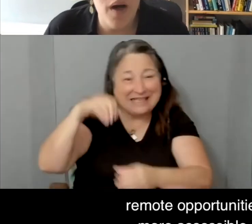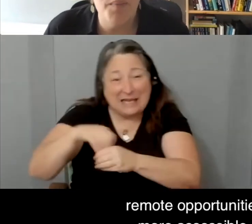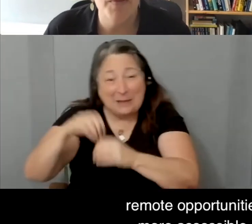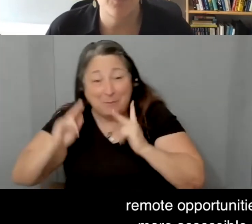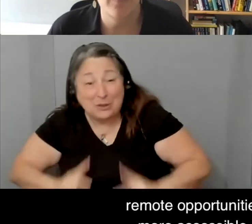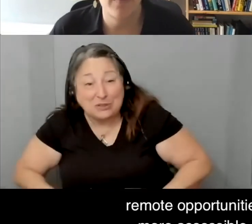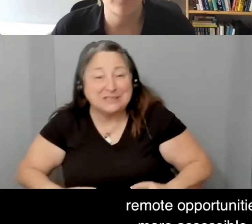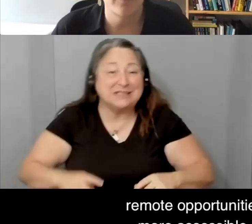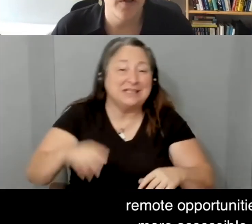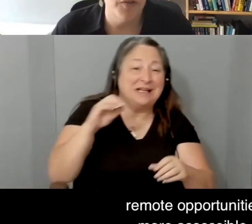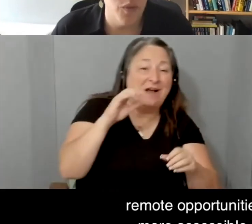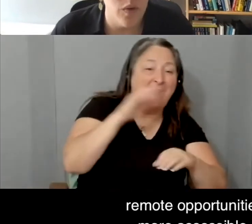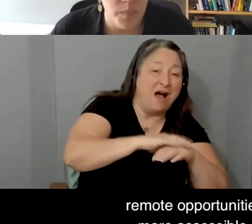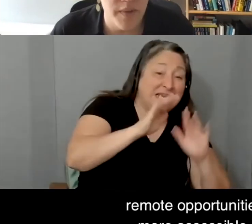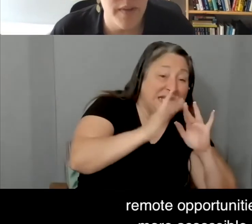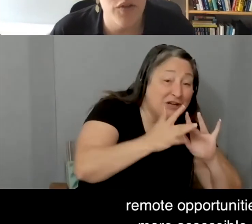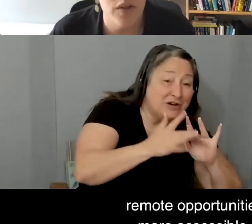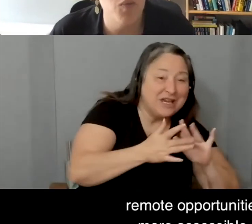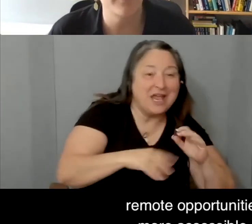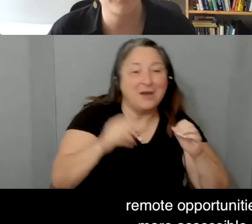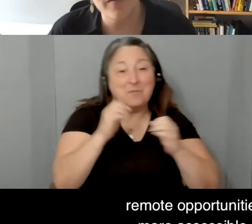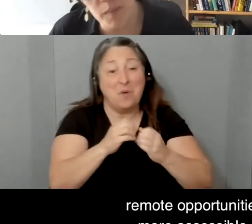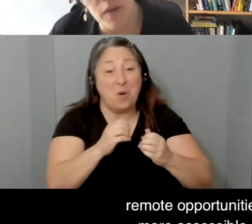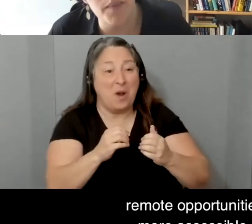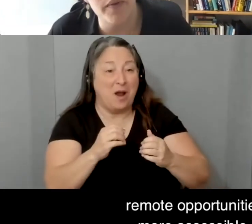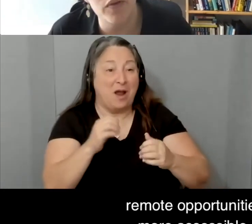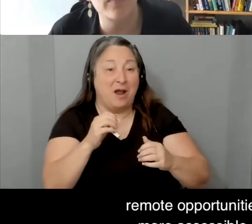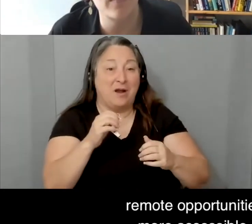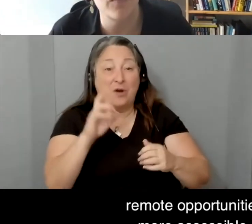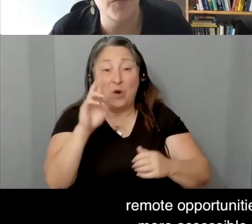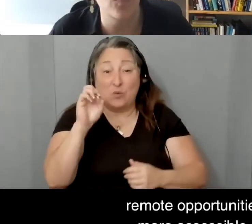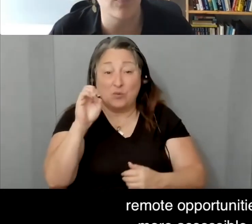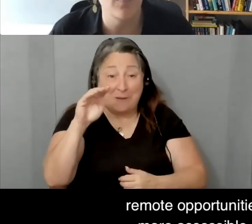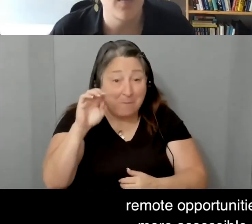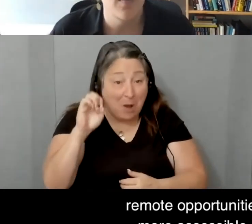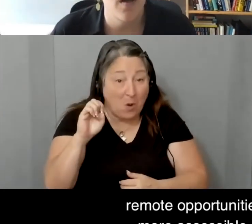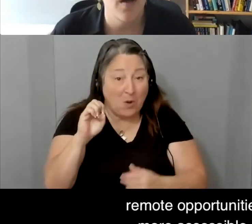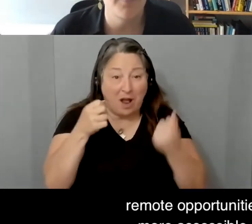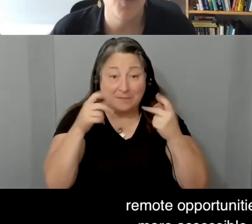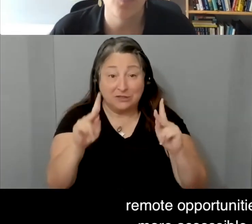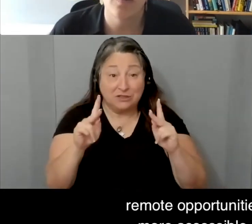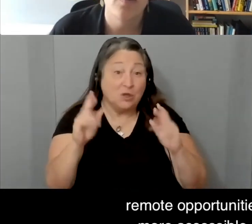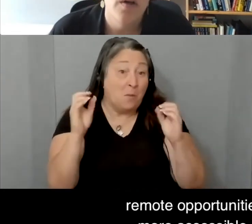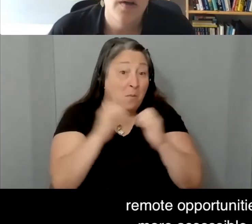more remote opportunities, and therefore potentially more accessible opportunities for